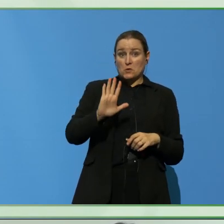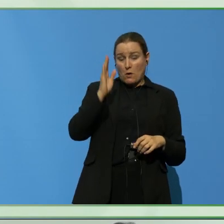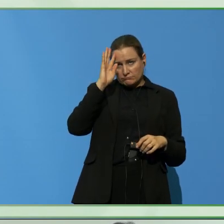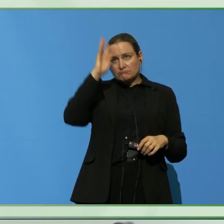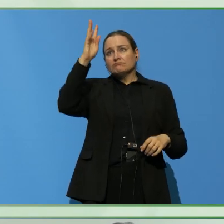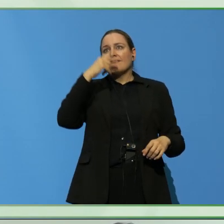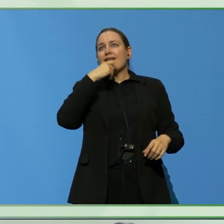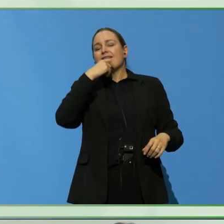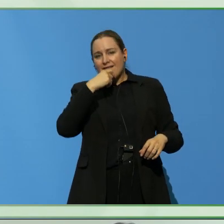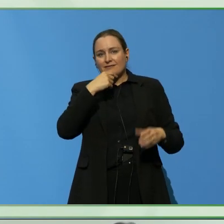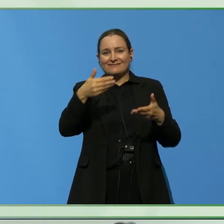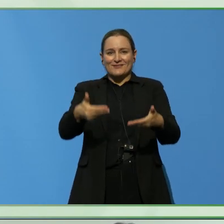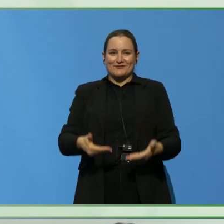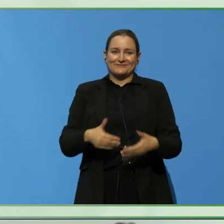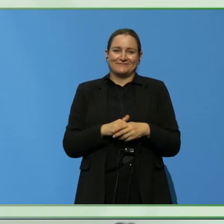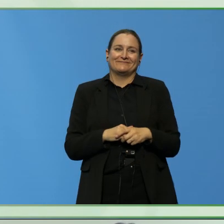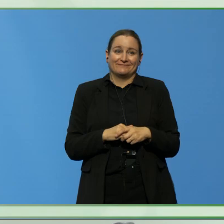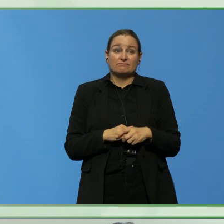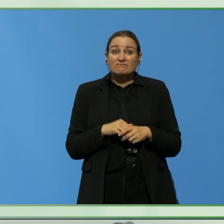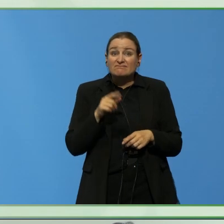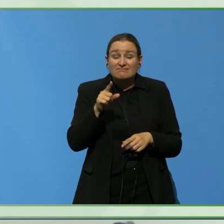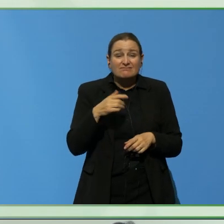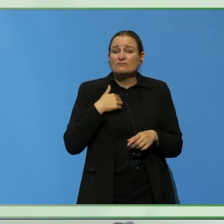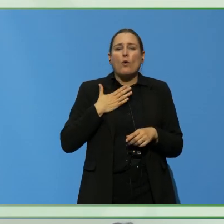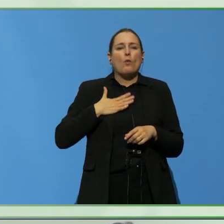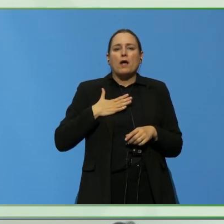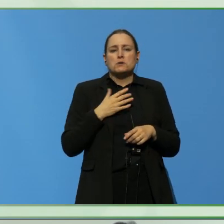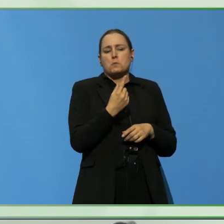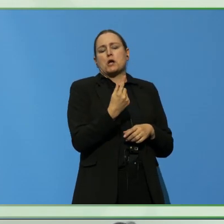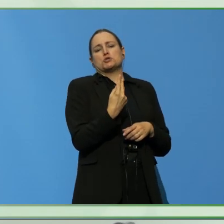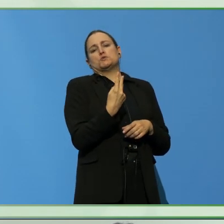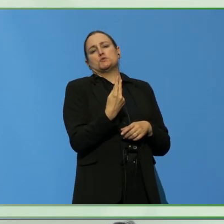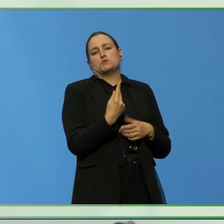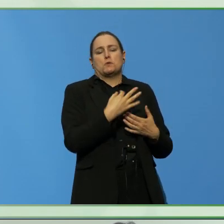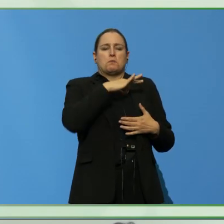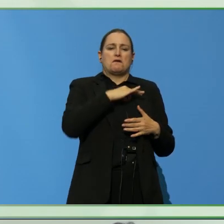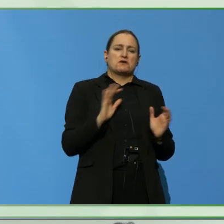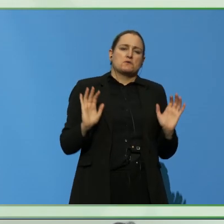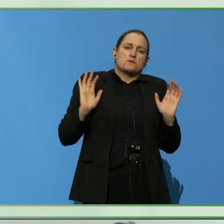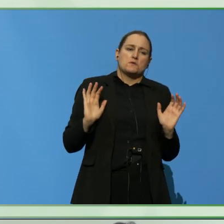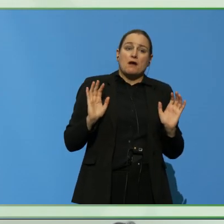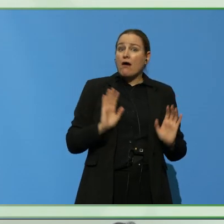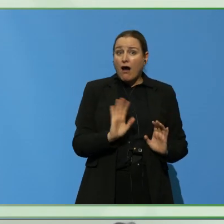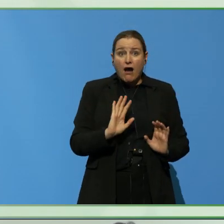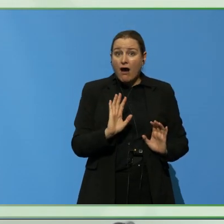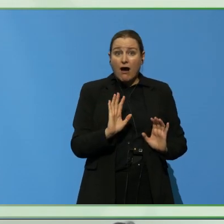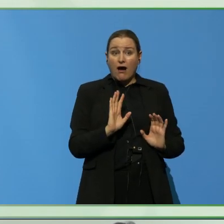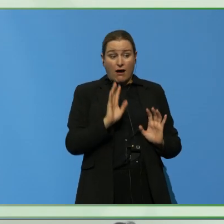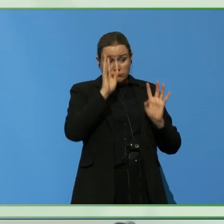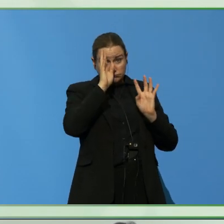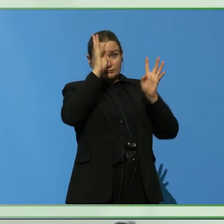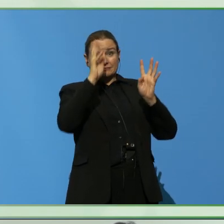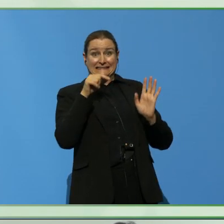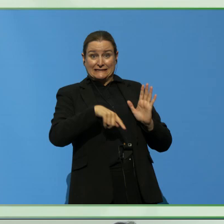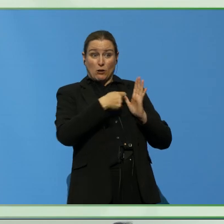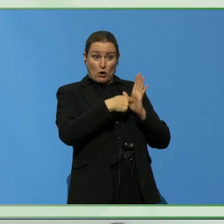to just do it for a few people. We are in the business of enabling everyone. So let's enable everyone.